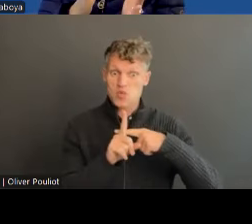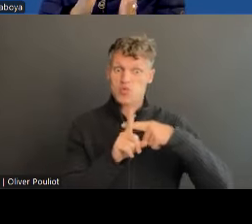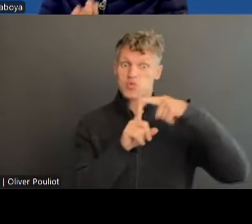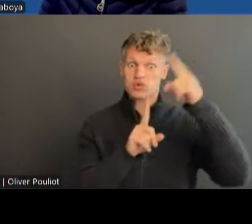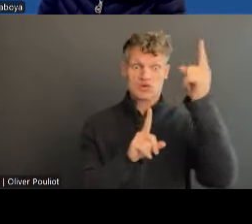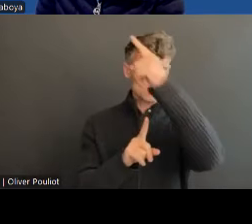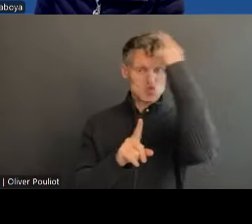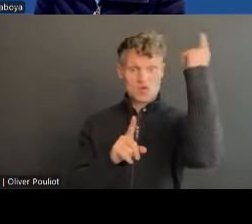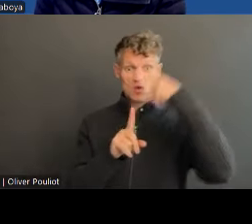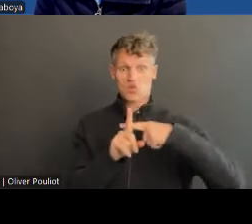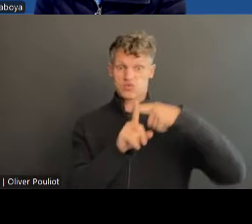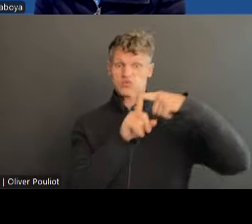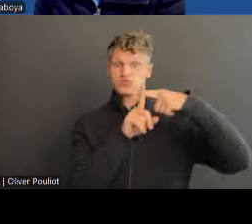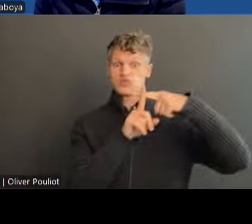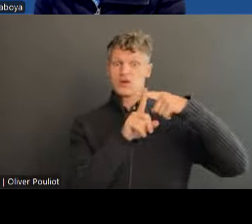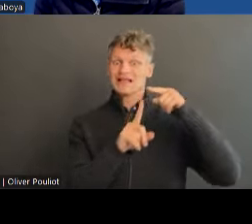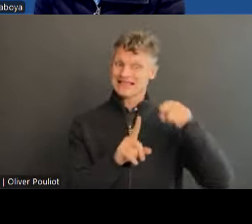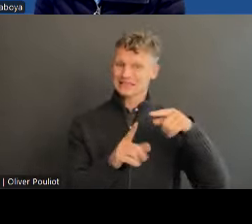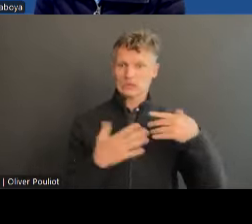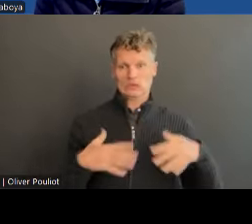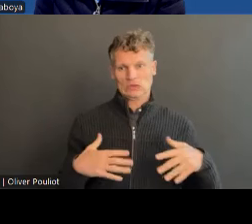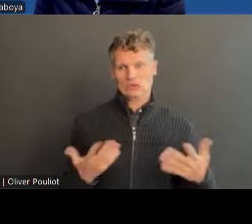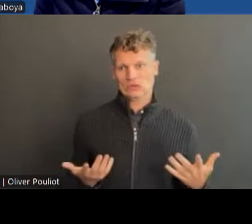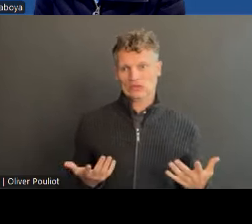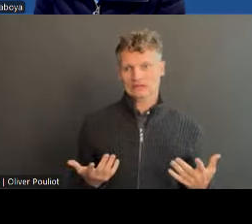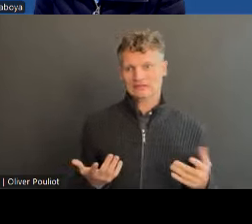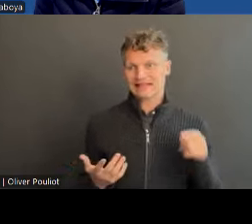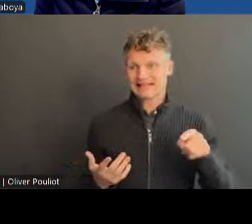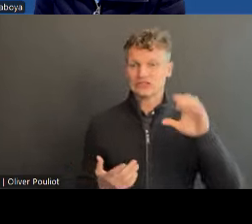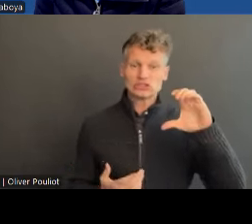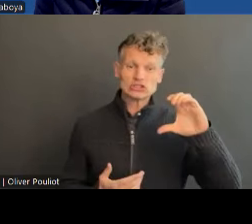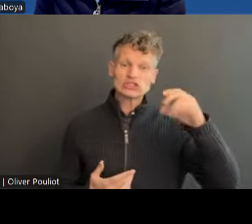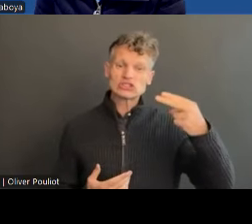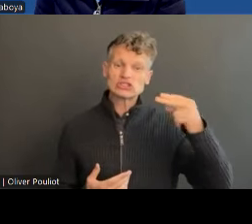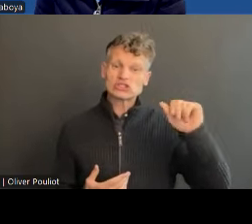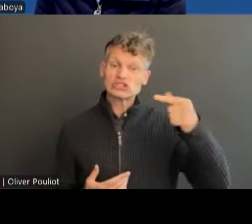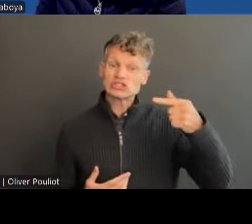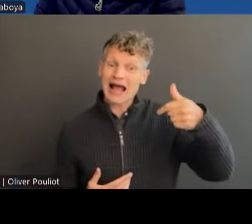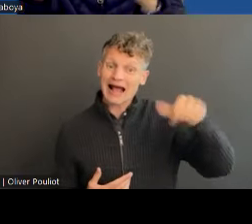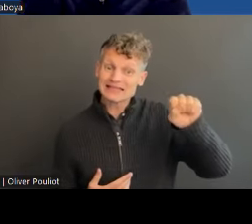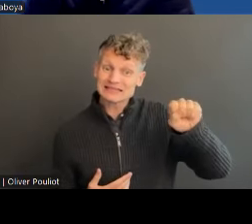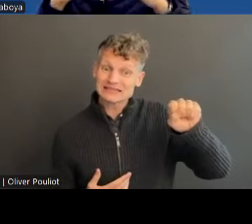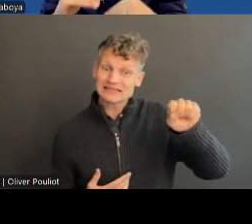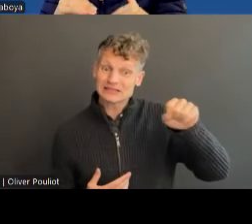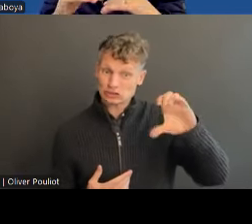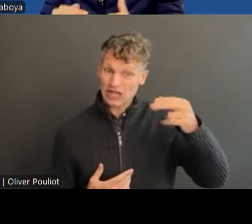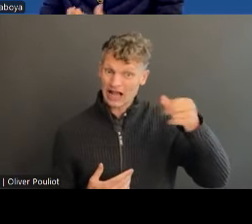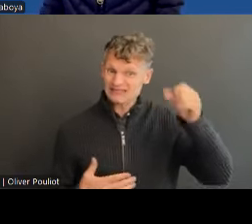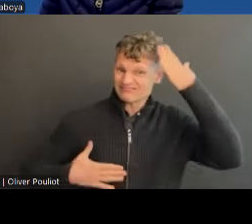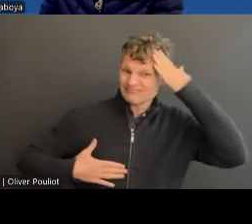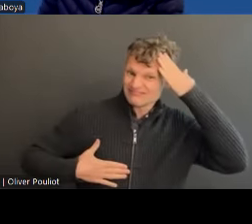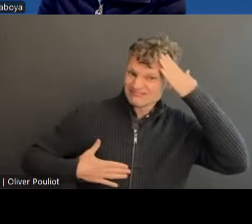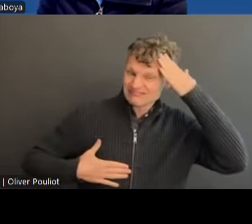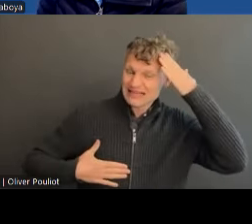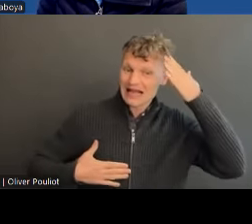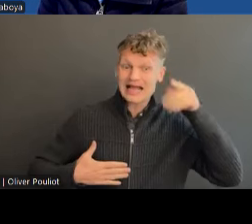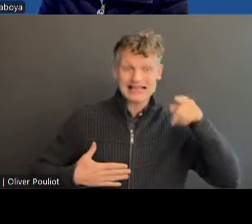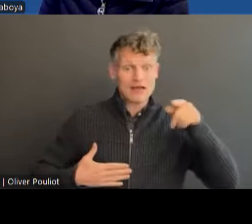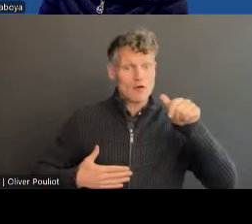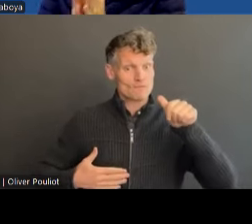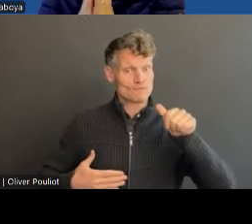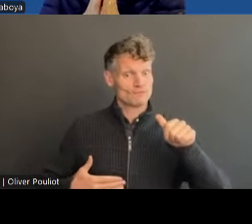And this is the case of Chagas. I'm showing you the where do we have Chagas at the first national